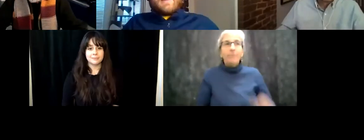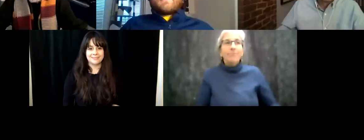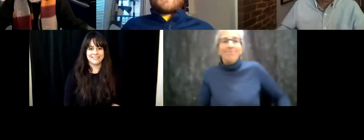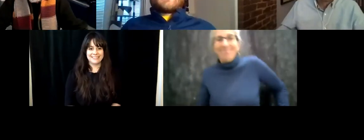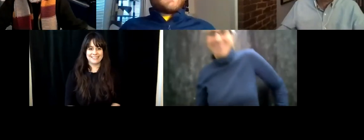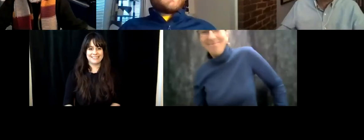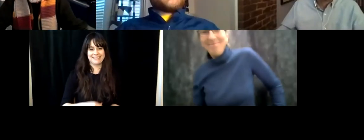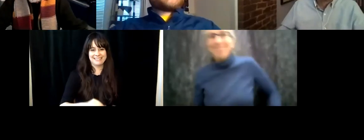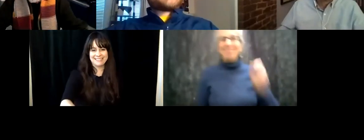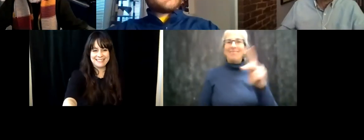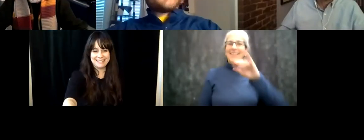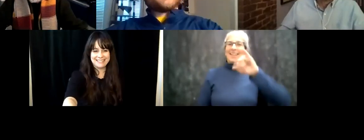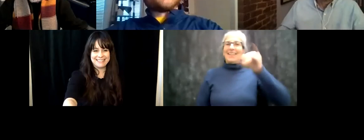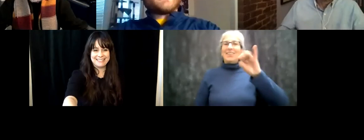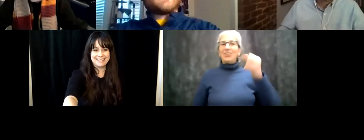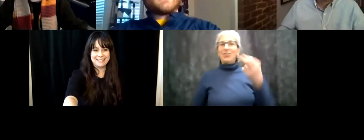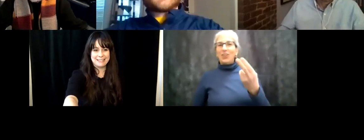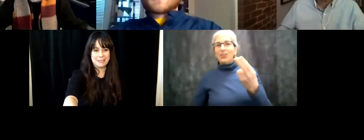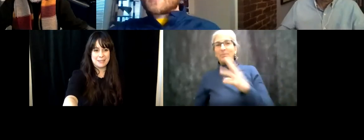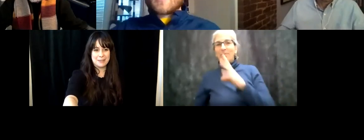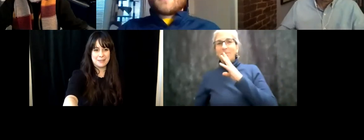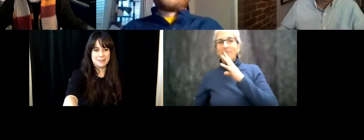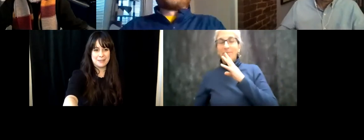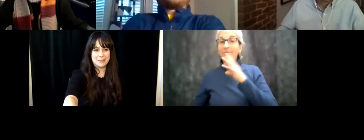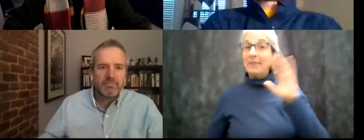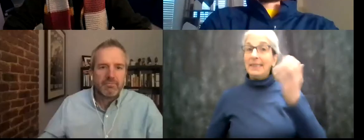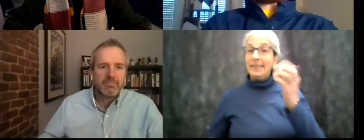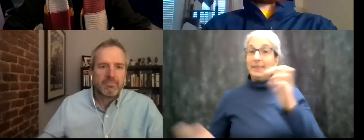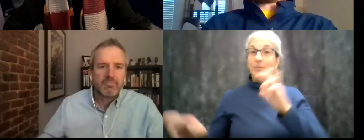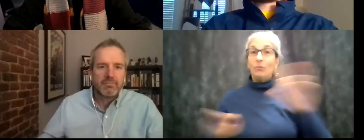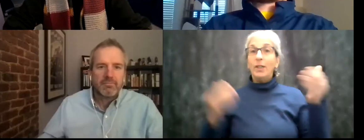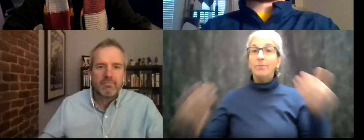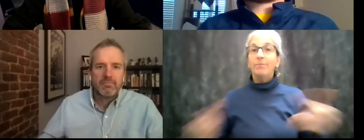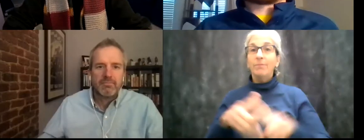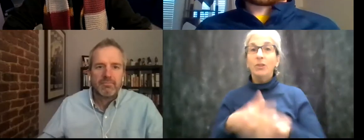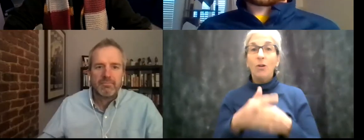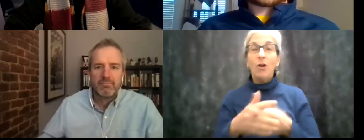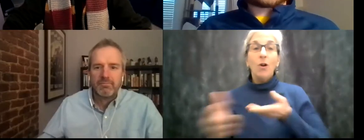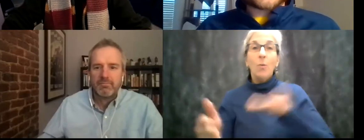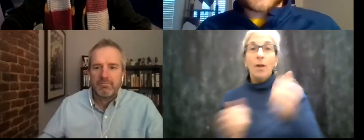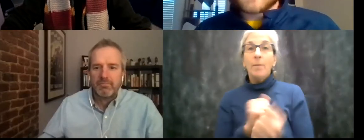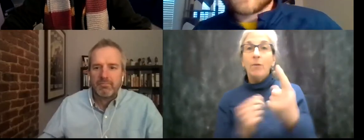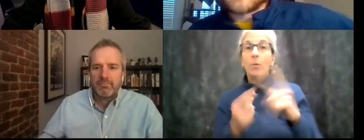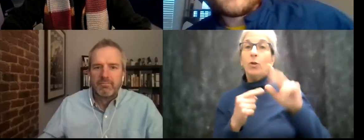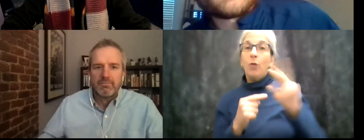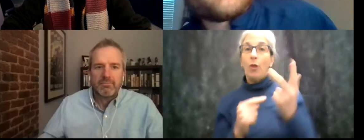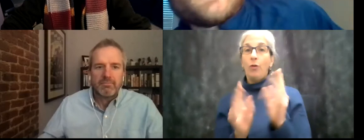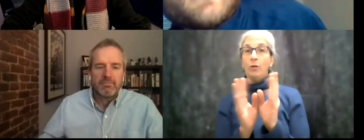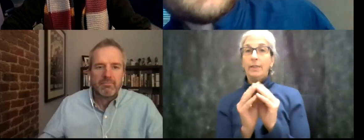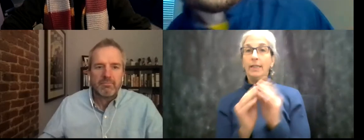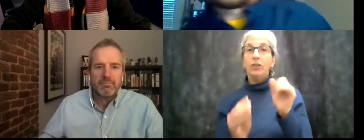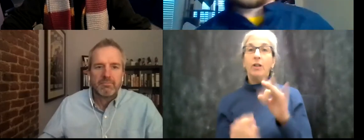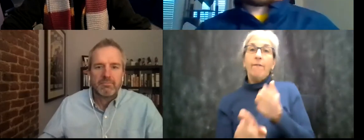Okay, it looks like we are ready to get started. Welcome everybody to the third session of the Career